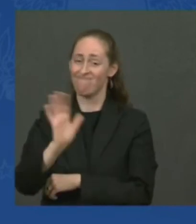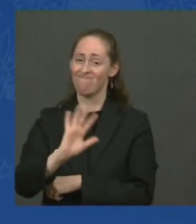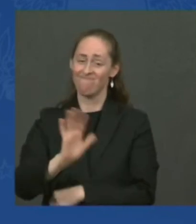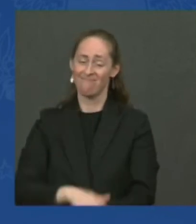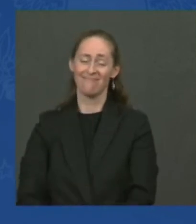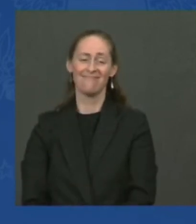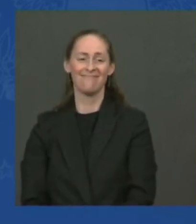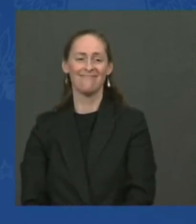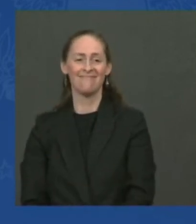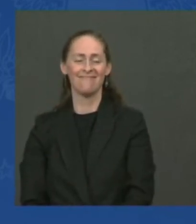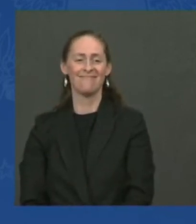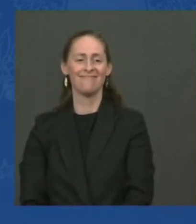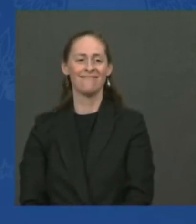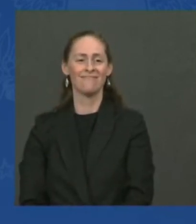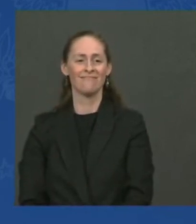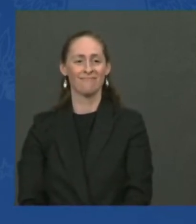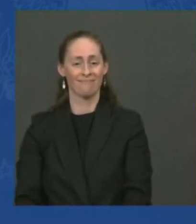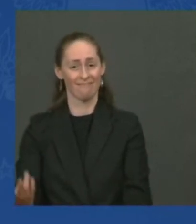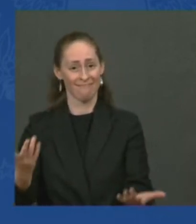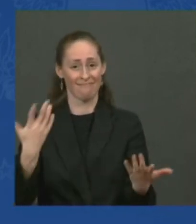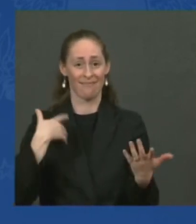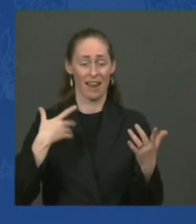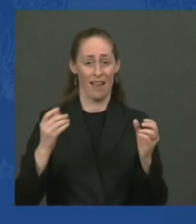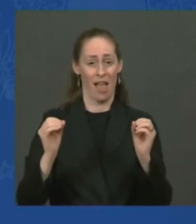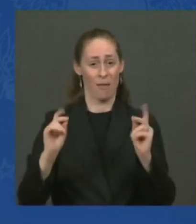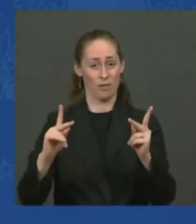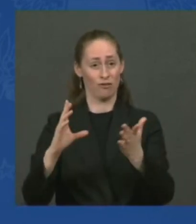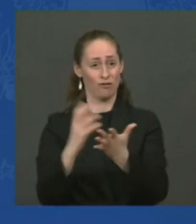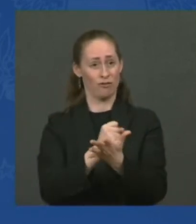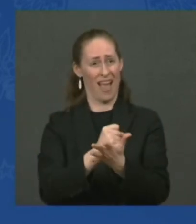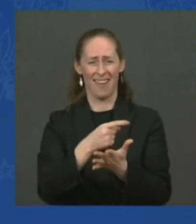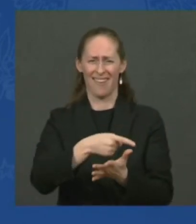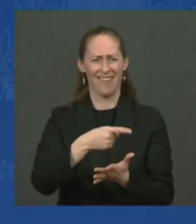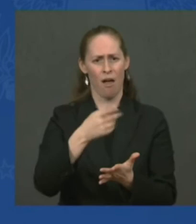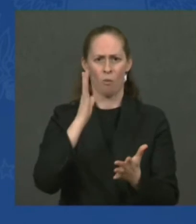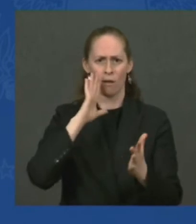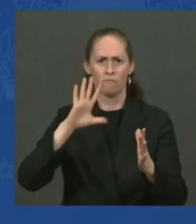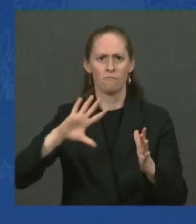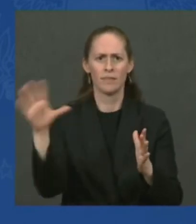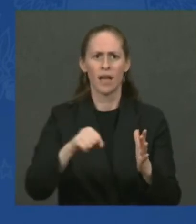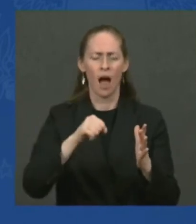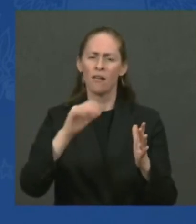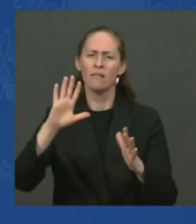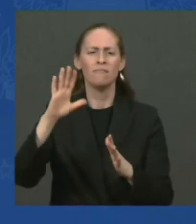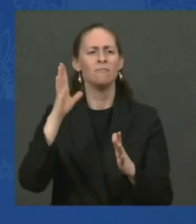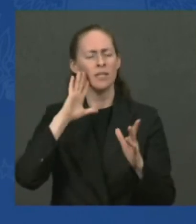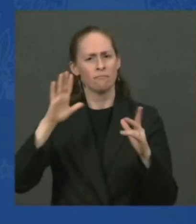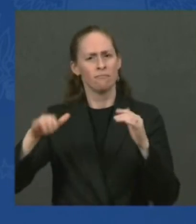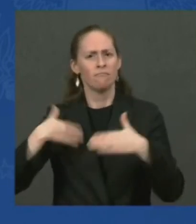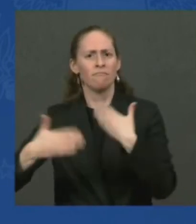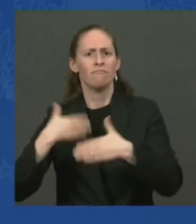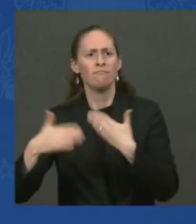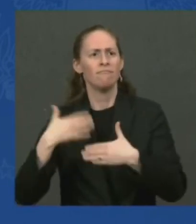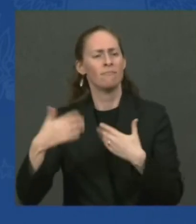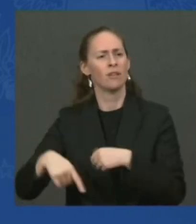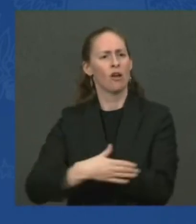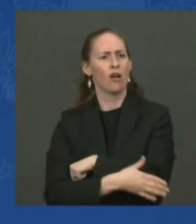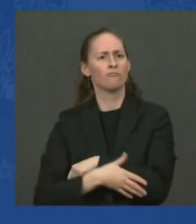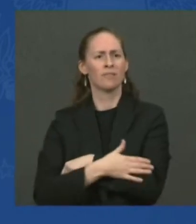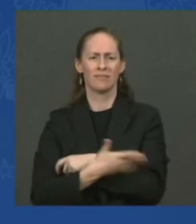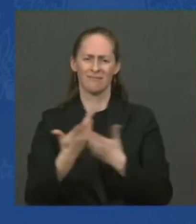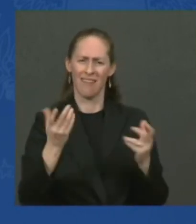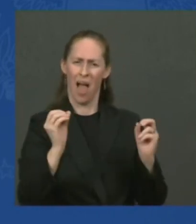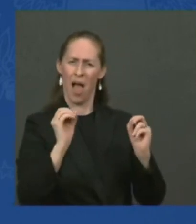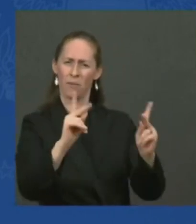Given half a chance, the American people have never, ever, ever let this nation down. And it's our job to give our people that chance. It's